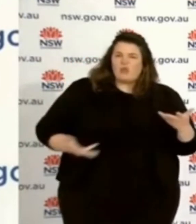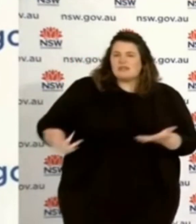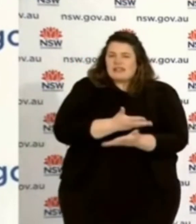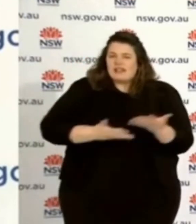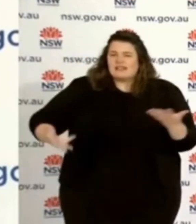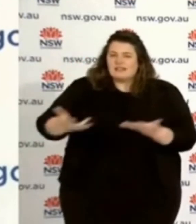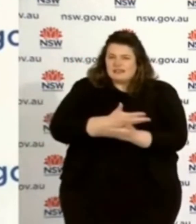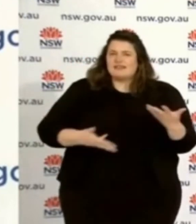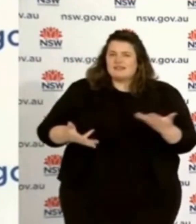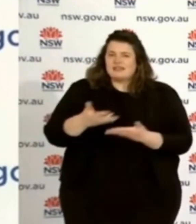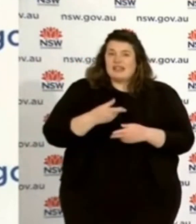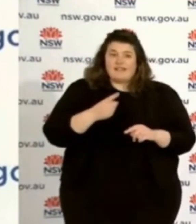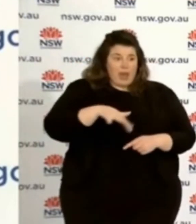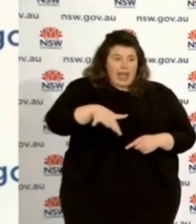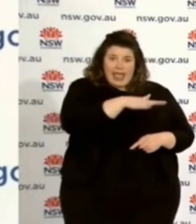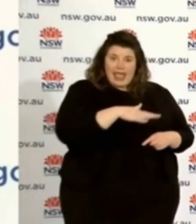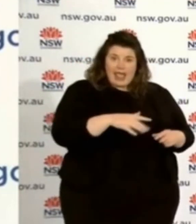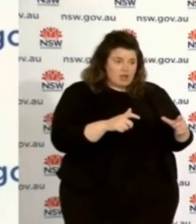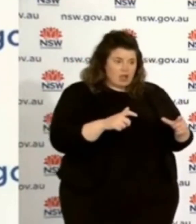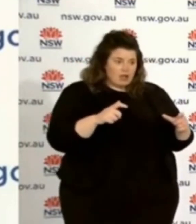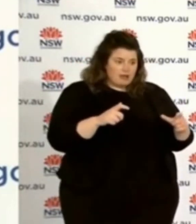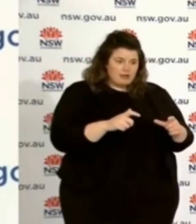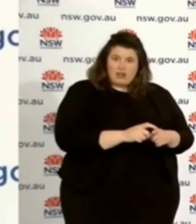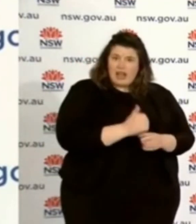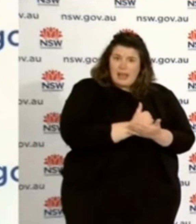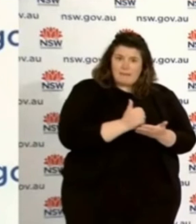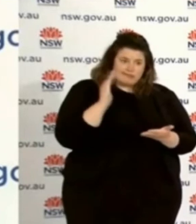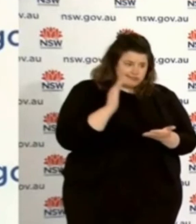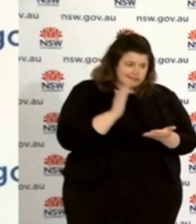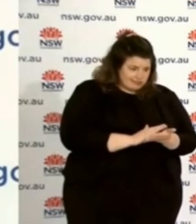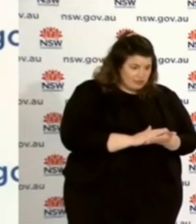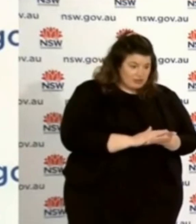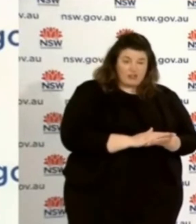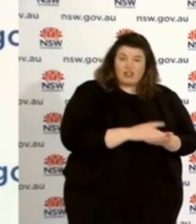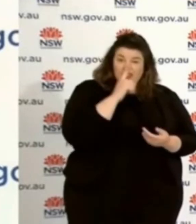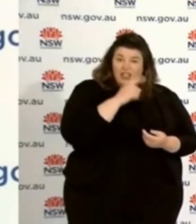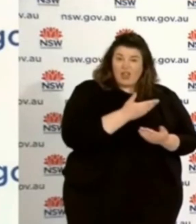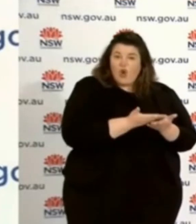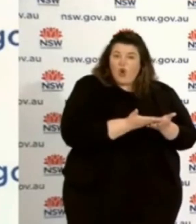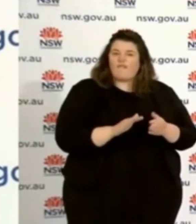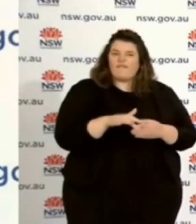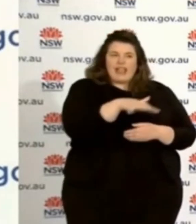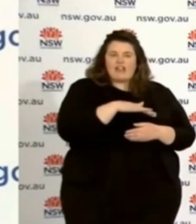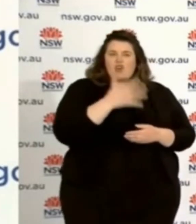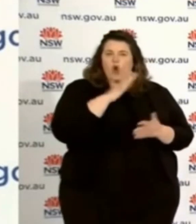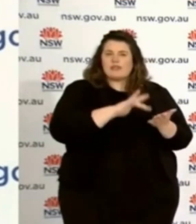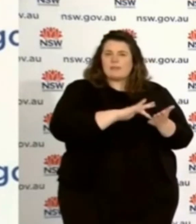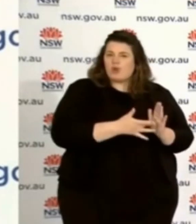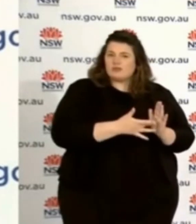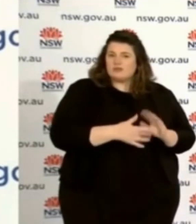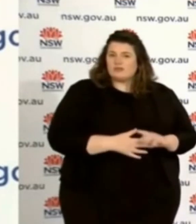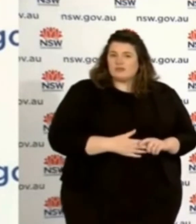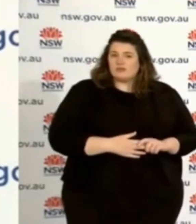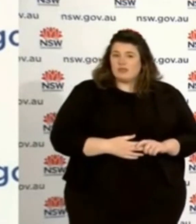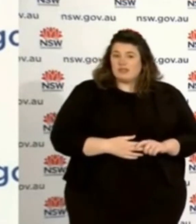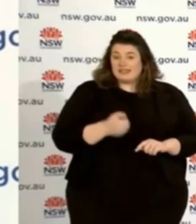concern stabilises and reduces case numbers, they can easily not become a local government area of concern, and I would anticipate that a number of them won't be at that